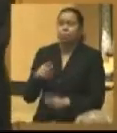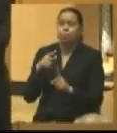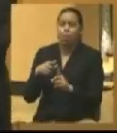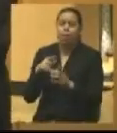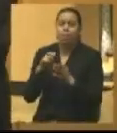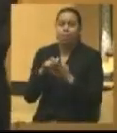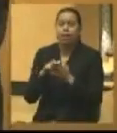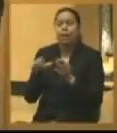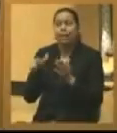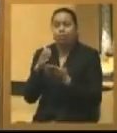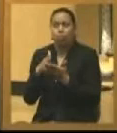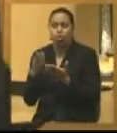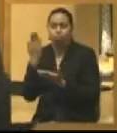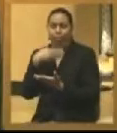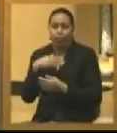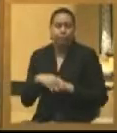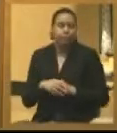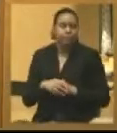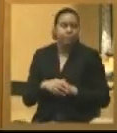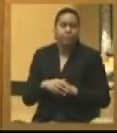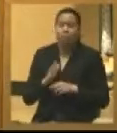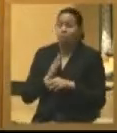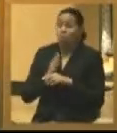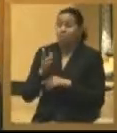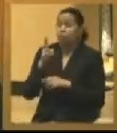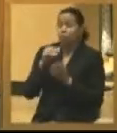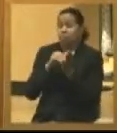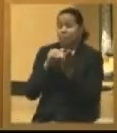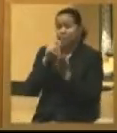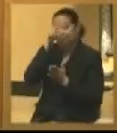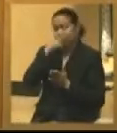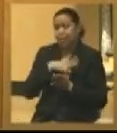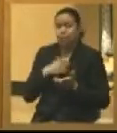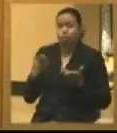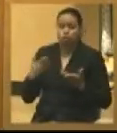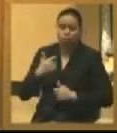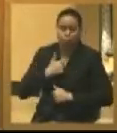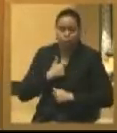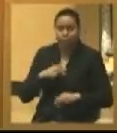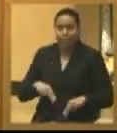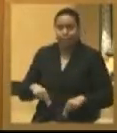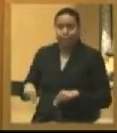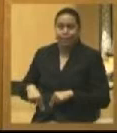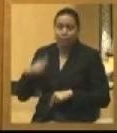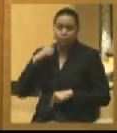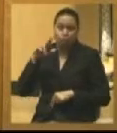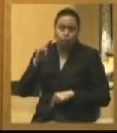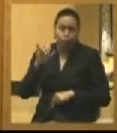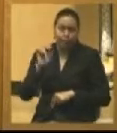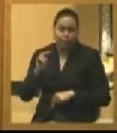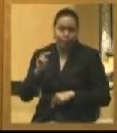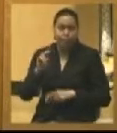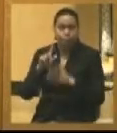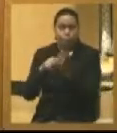is another factor that you're not considering. That's over 2 million men who served in the armies and navies of the Union. And what's